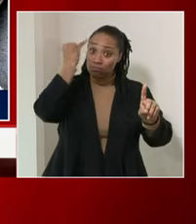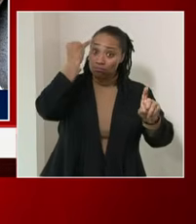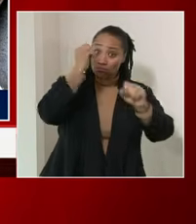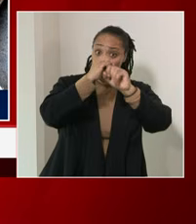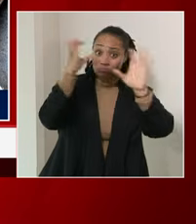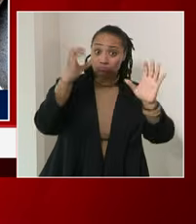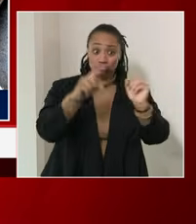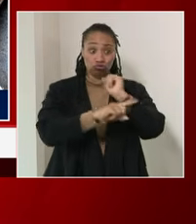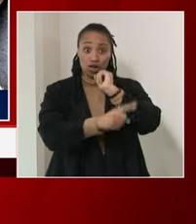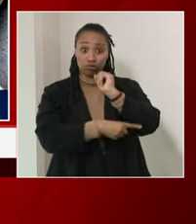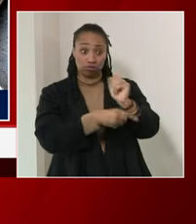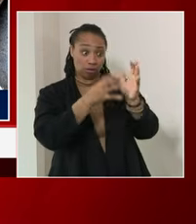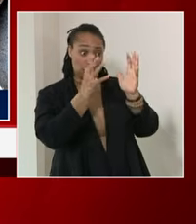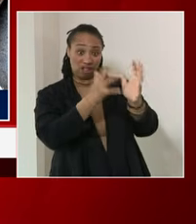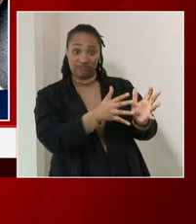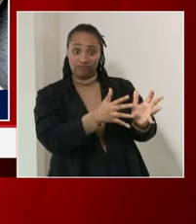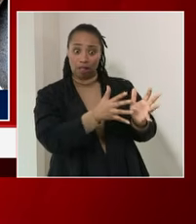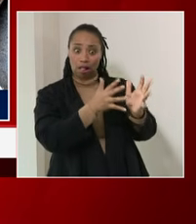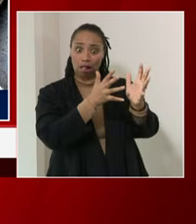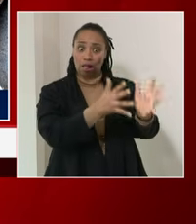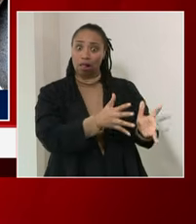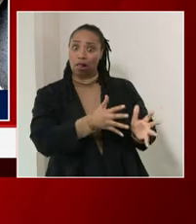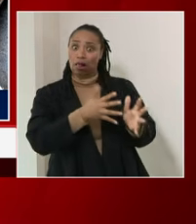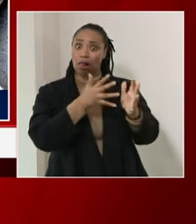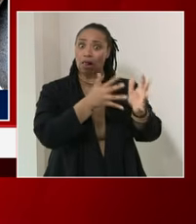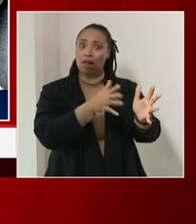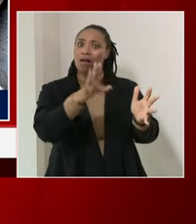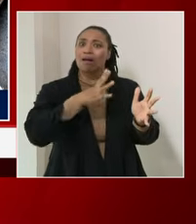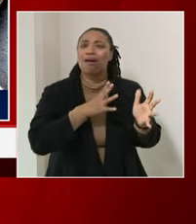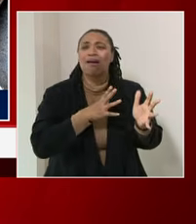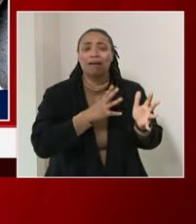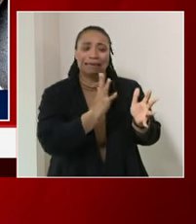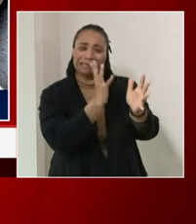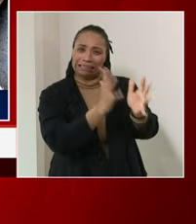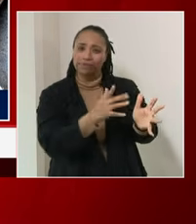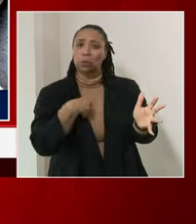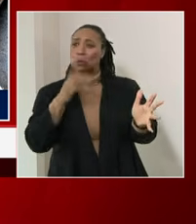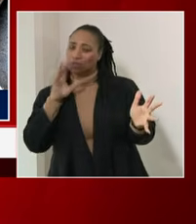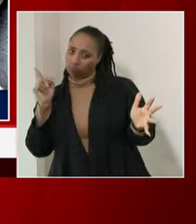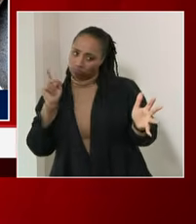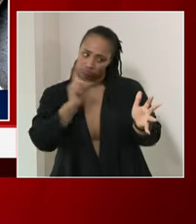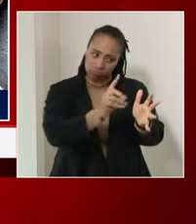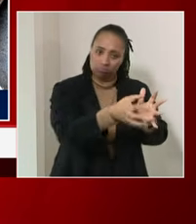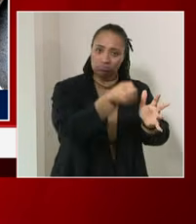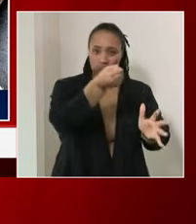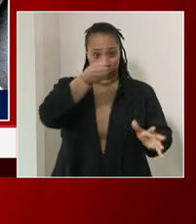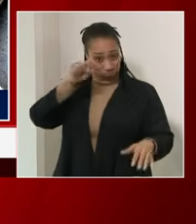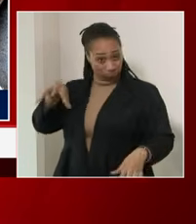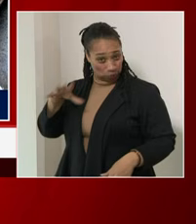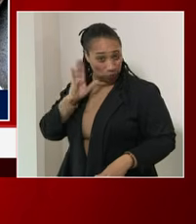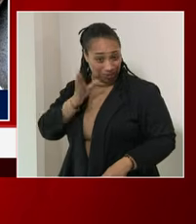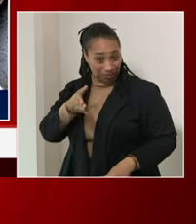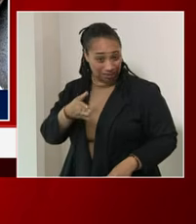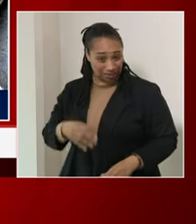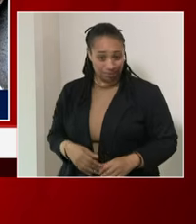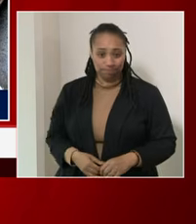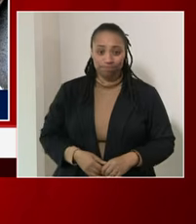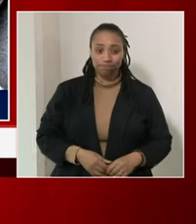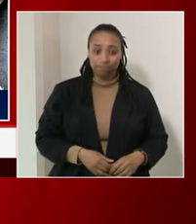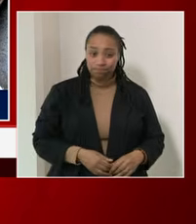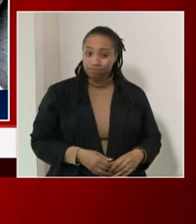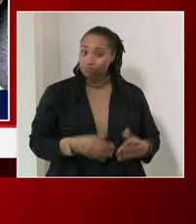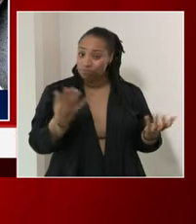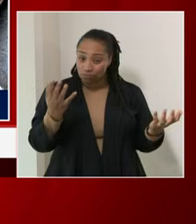through. We will get there. It's just a matter of figuring out how long this manual process will take, but we are not going to stop until we get to everybody's